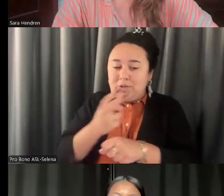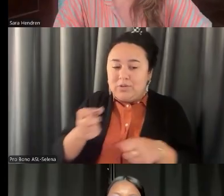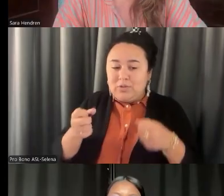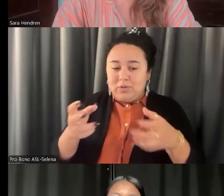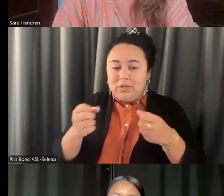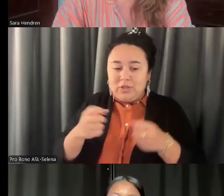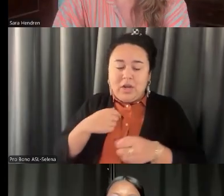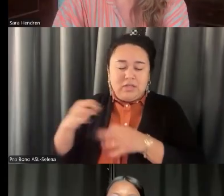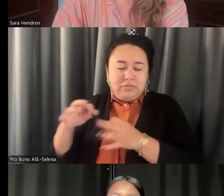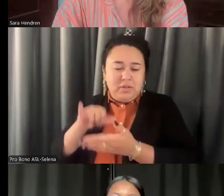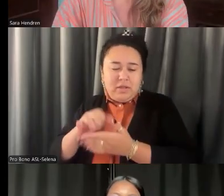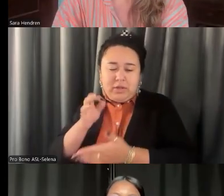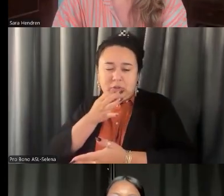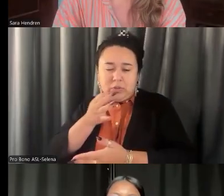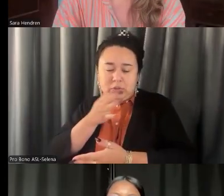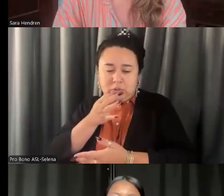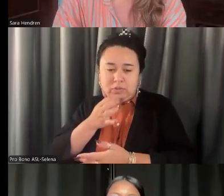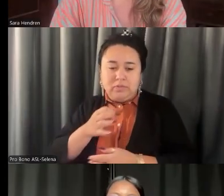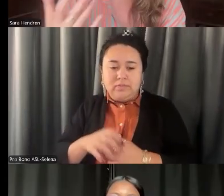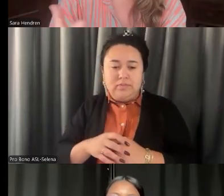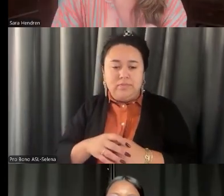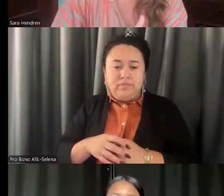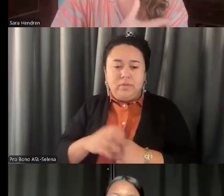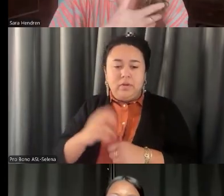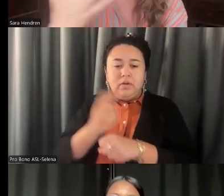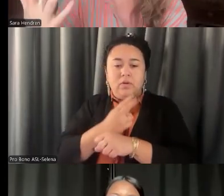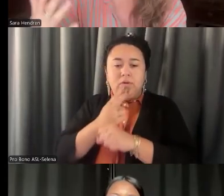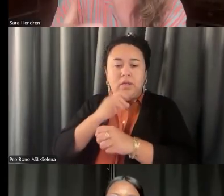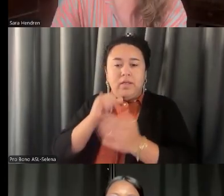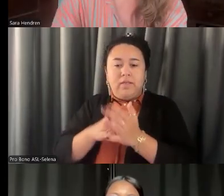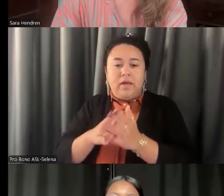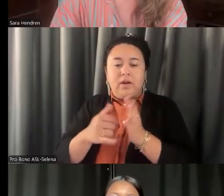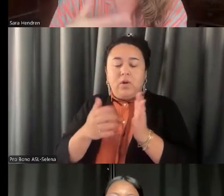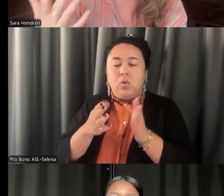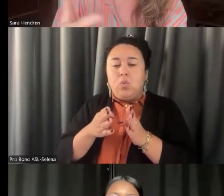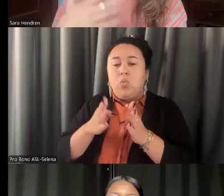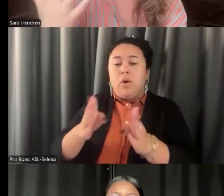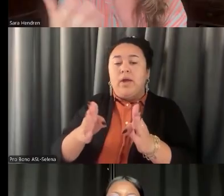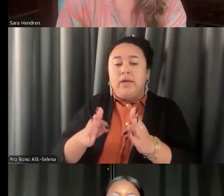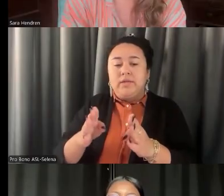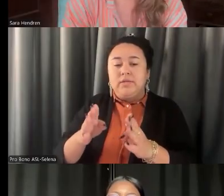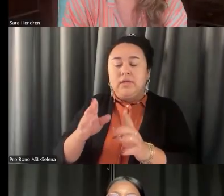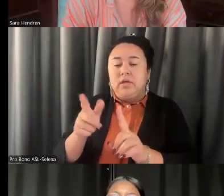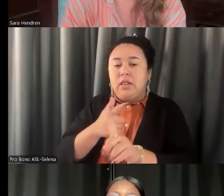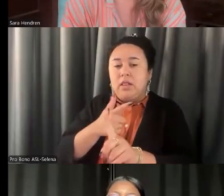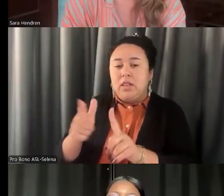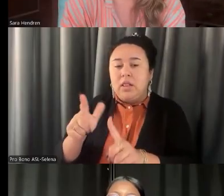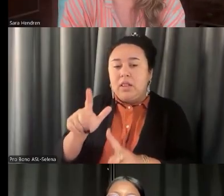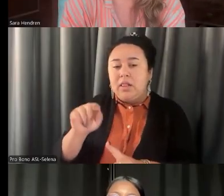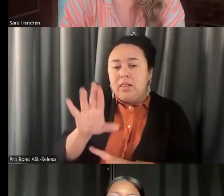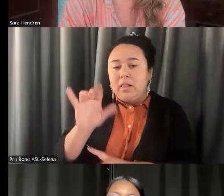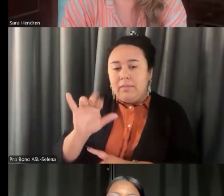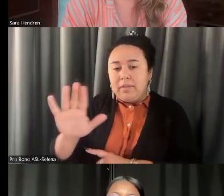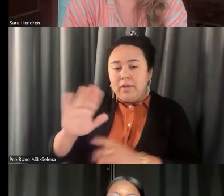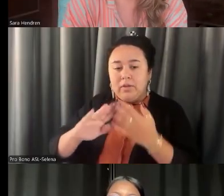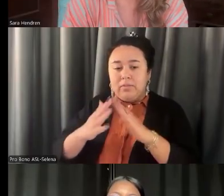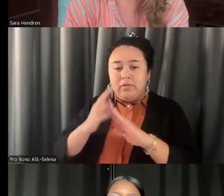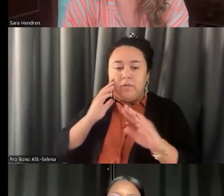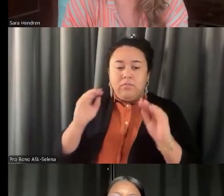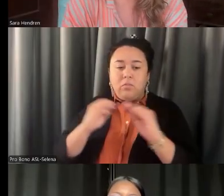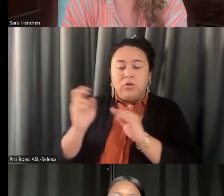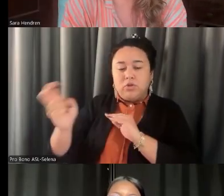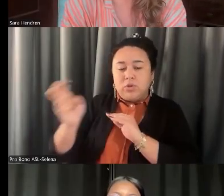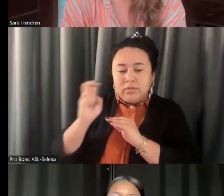get to that in a minute, who use it as a kind of launching pad to lobby in their communities for